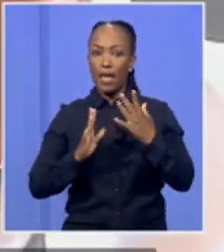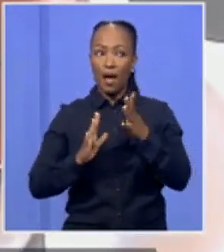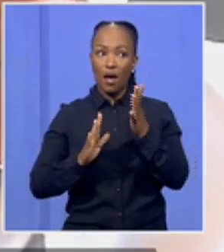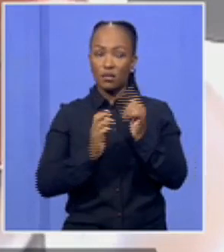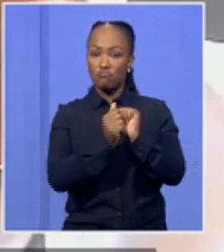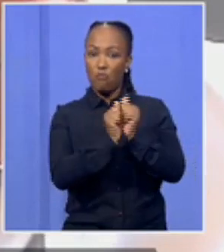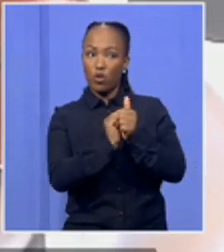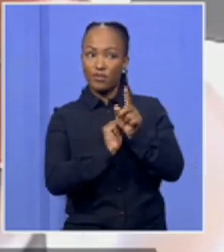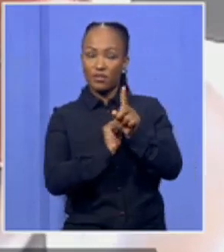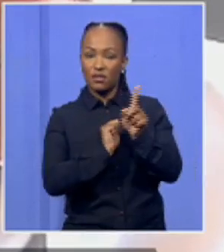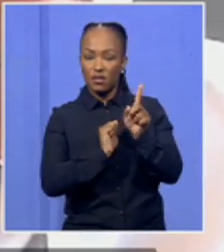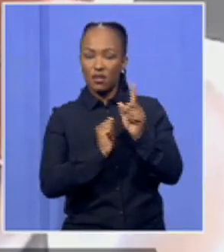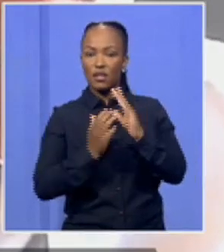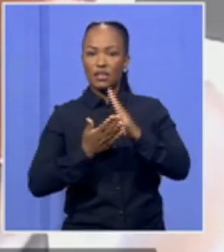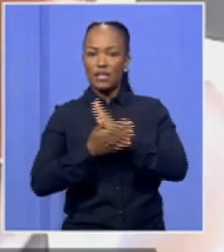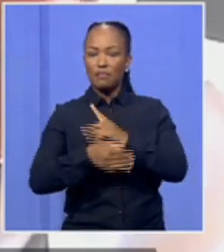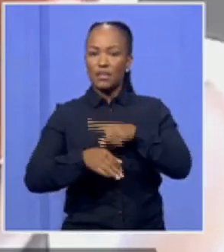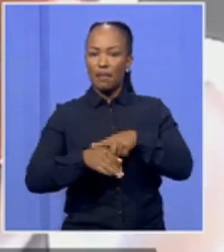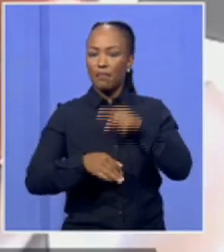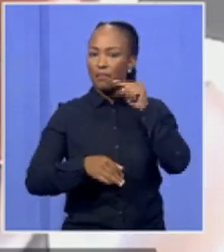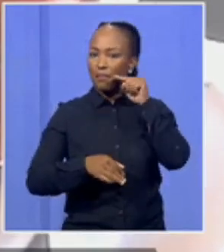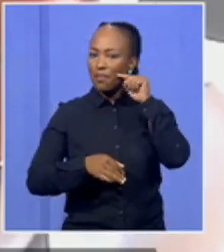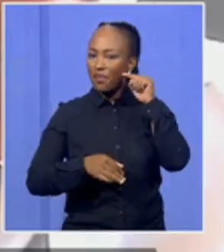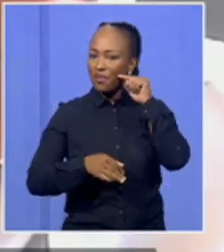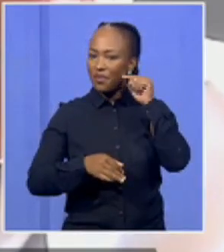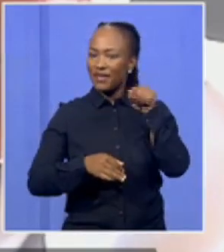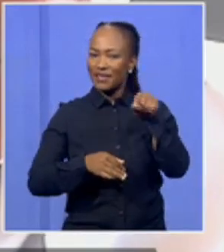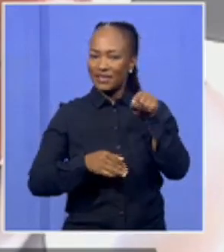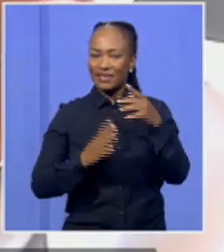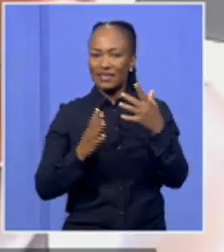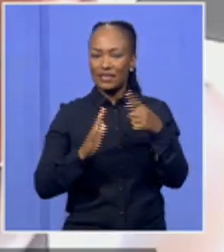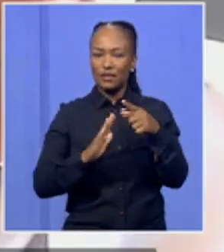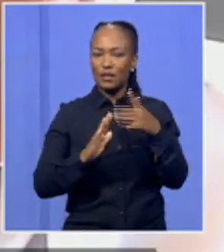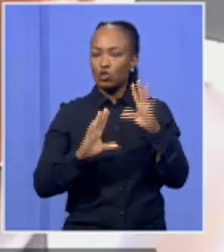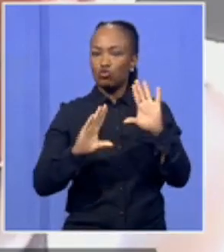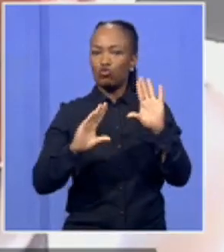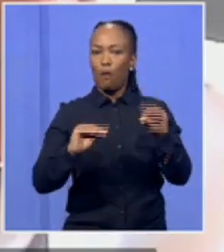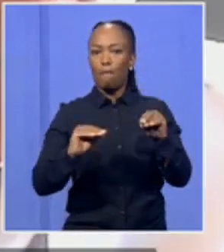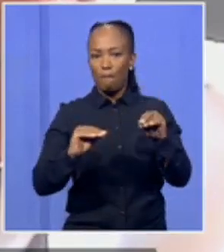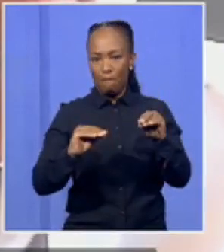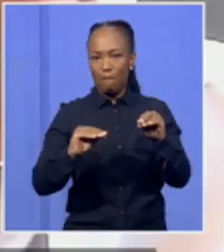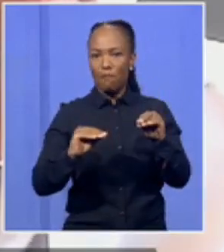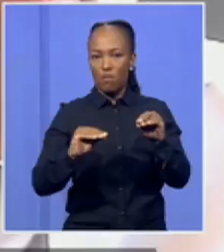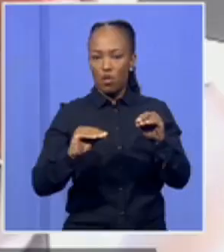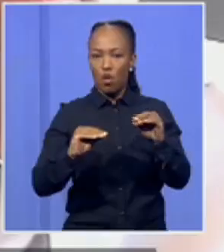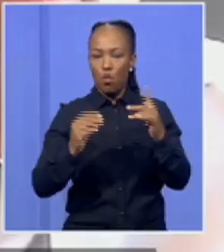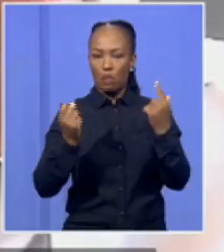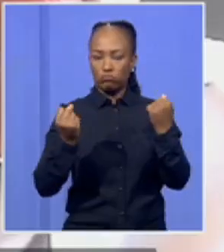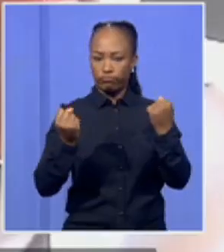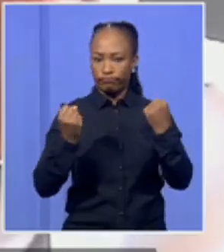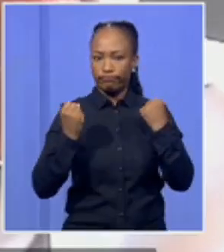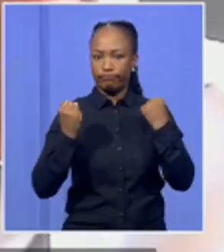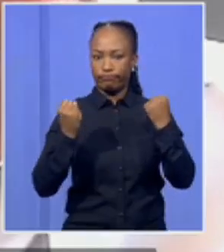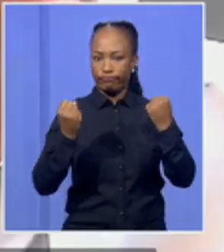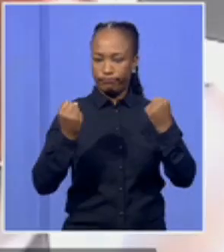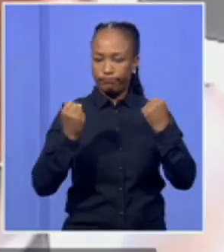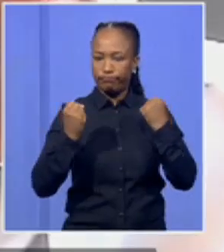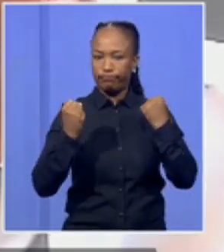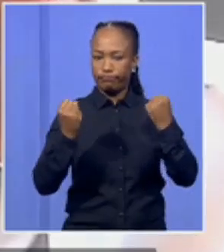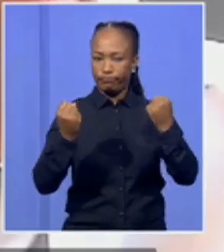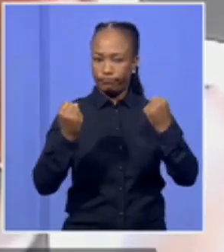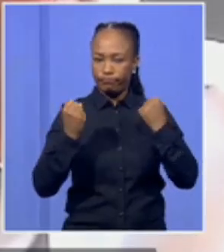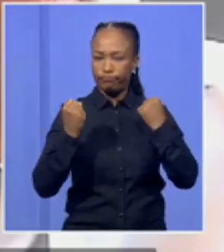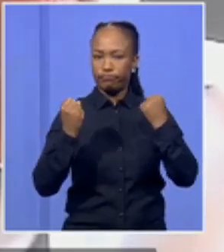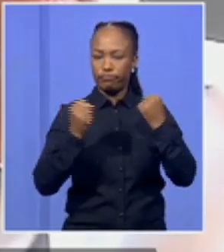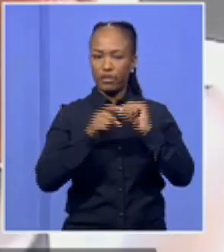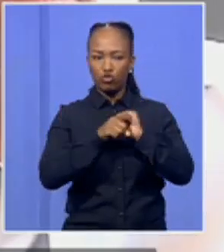their menstruation. And this may be because they train, a little bit simplified, train too much and have too little